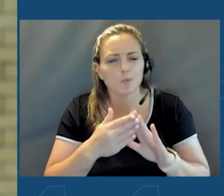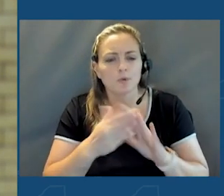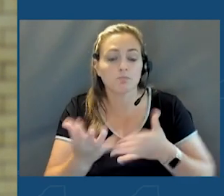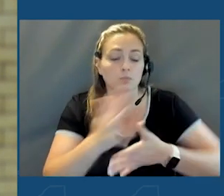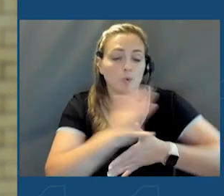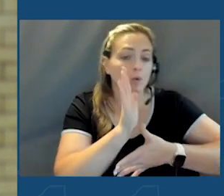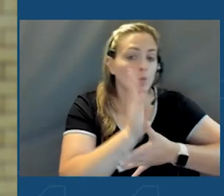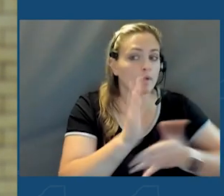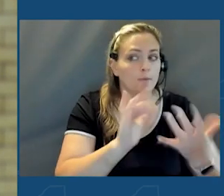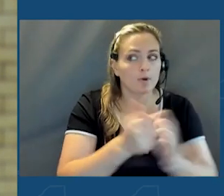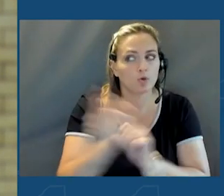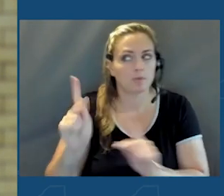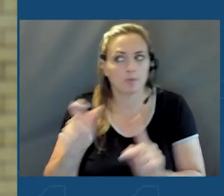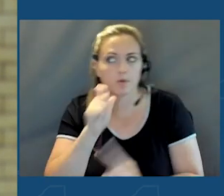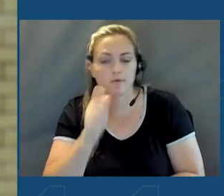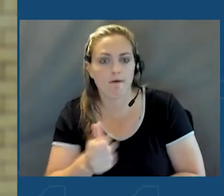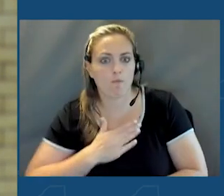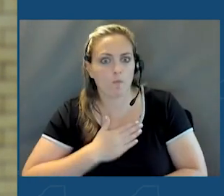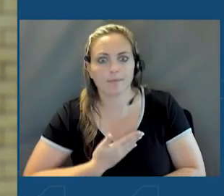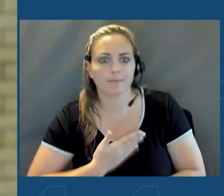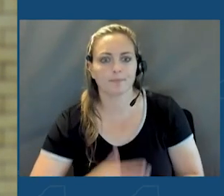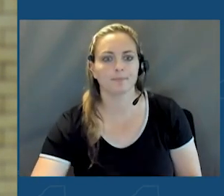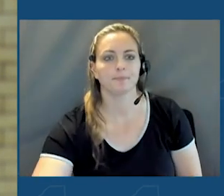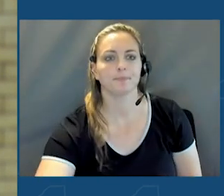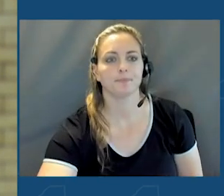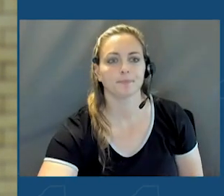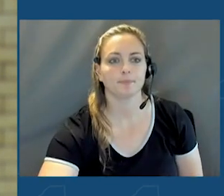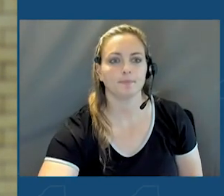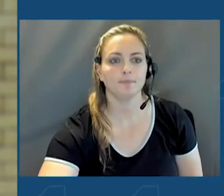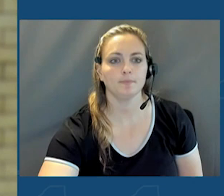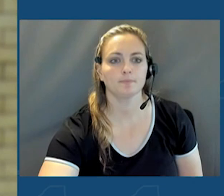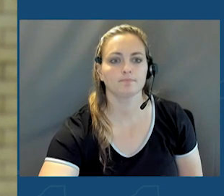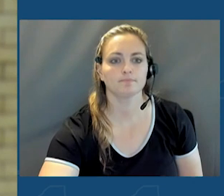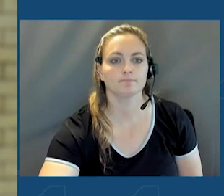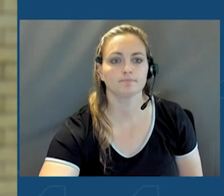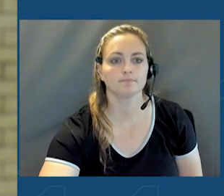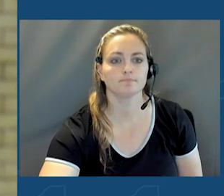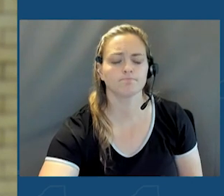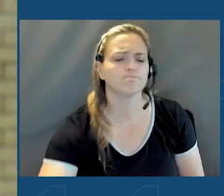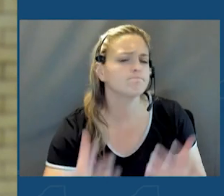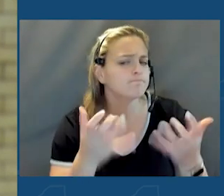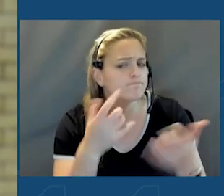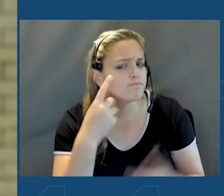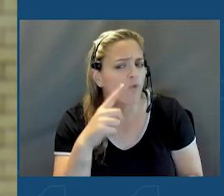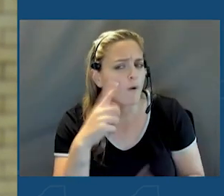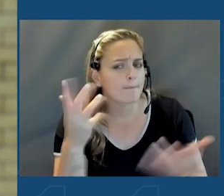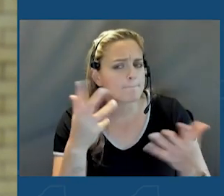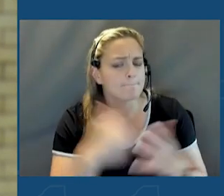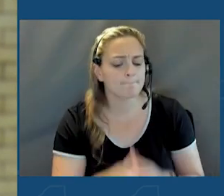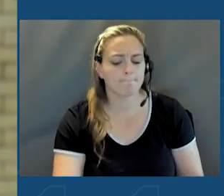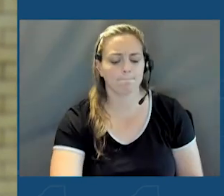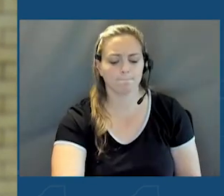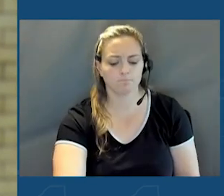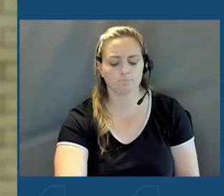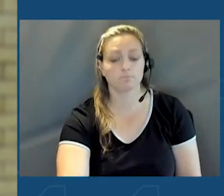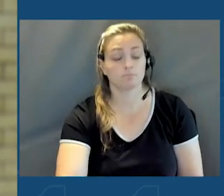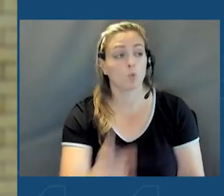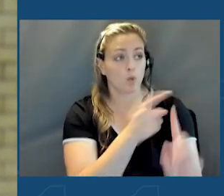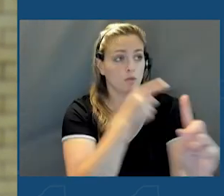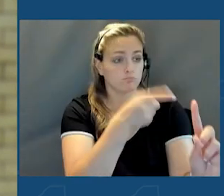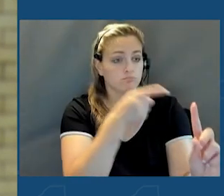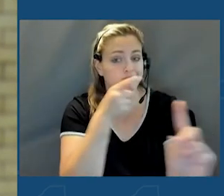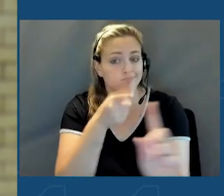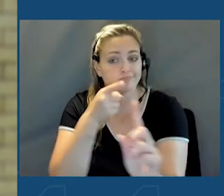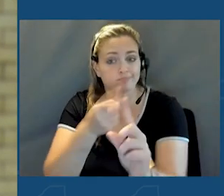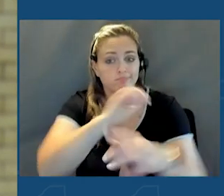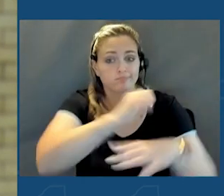over those who do not. Now, what are we looking for? The same growth targets we talked about before. Let's